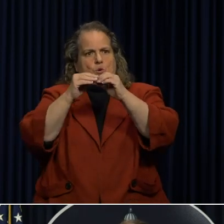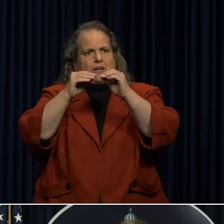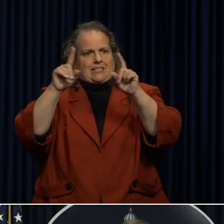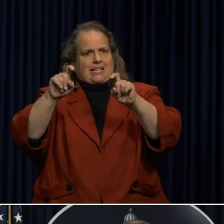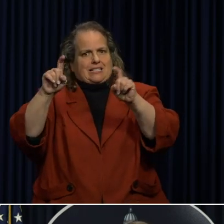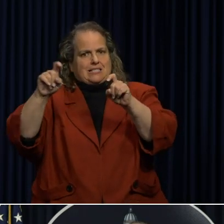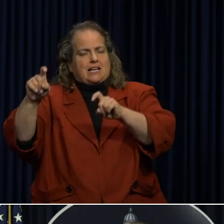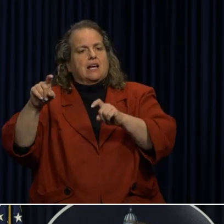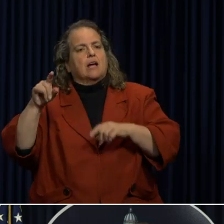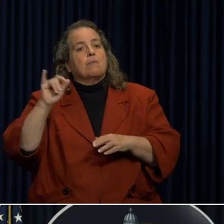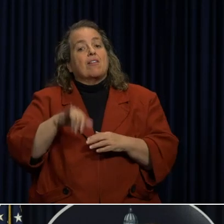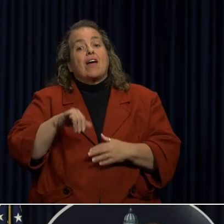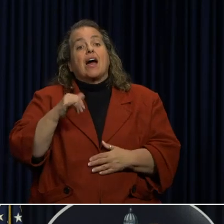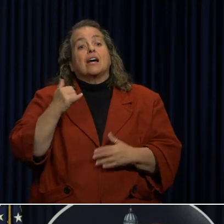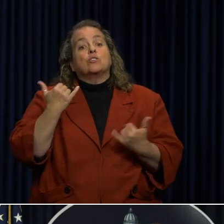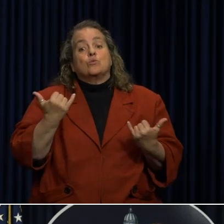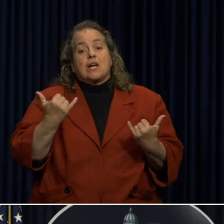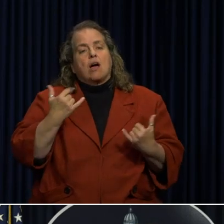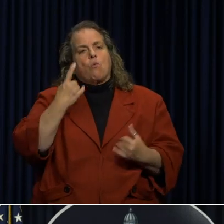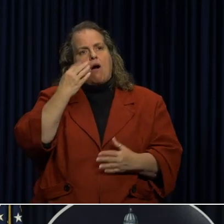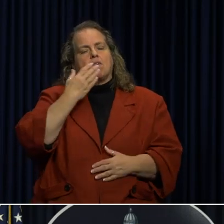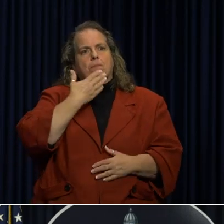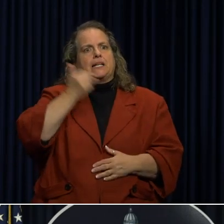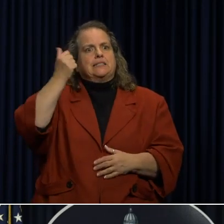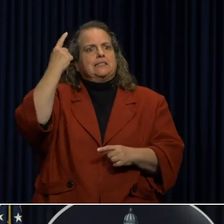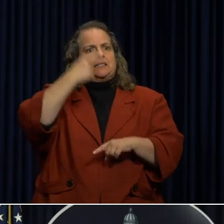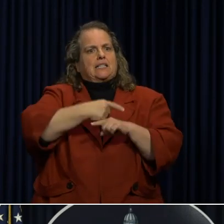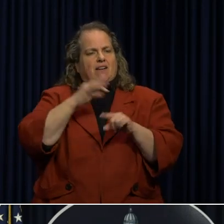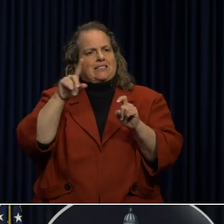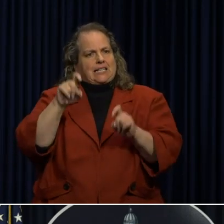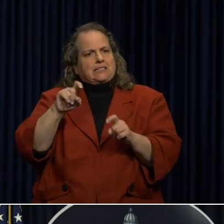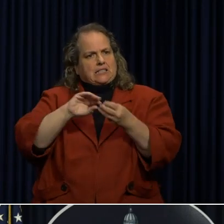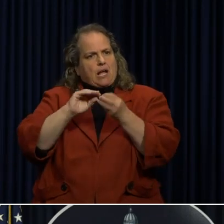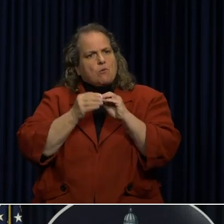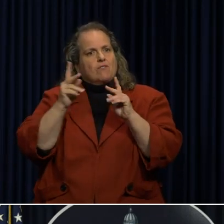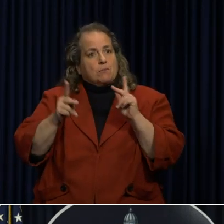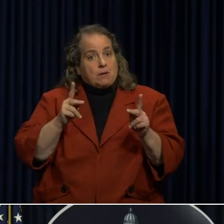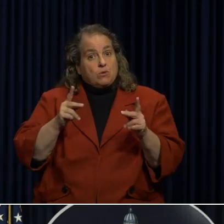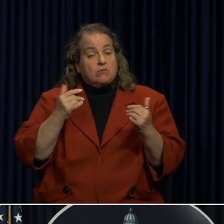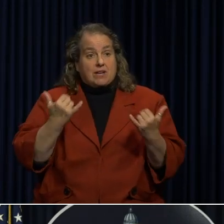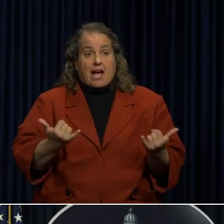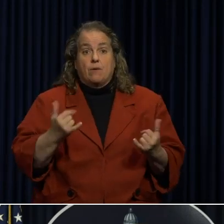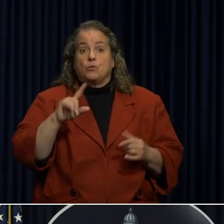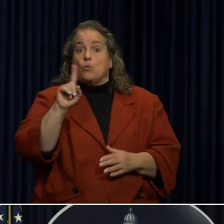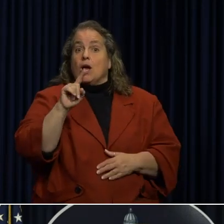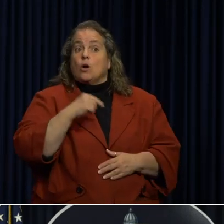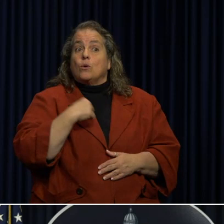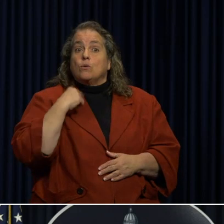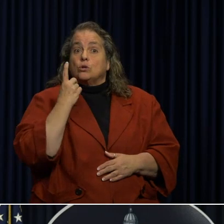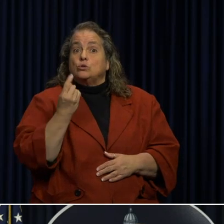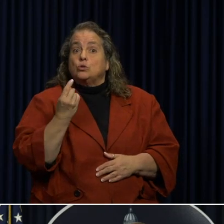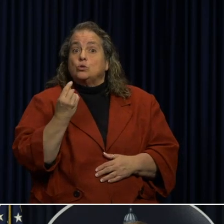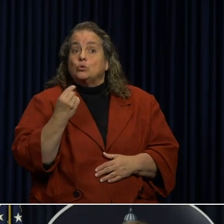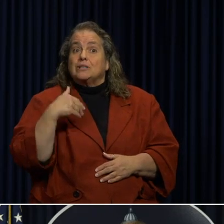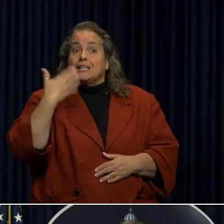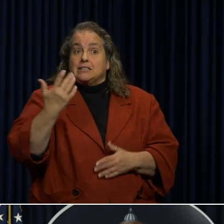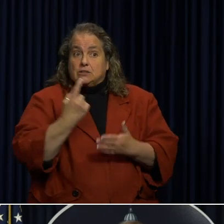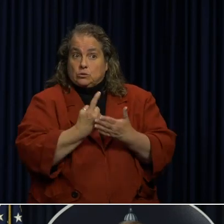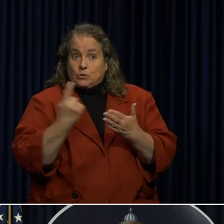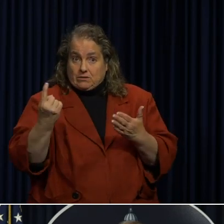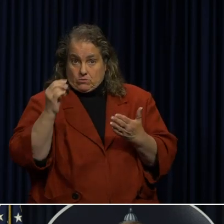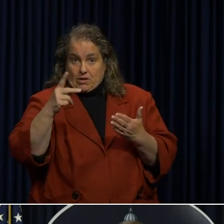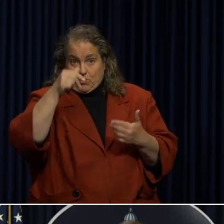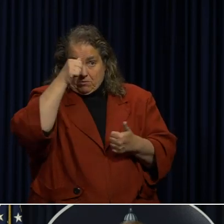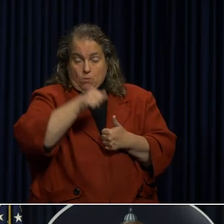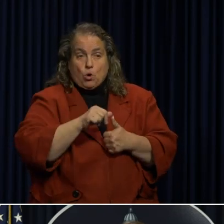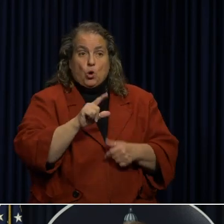that we have had. And here's where we are doing it starting next week. So remember, in Louisville and in Lexington,